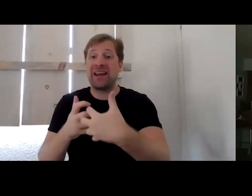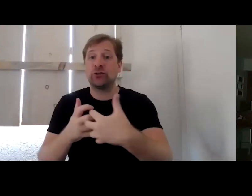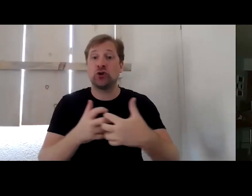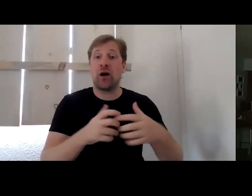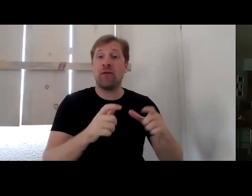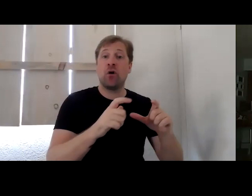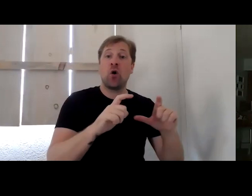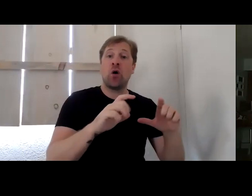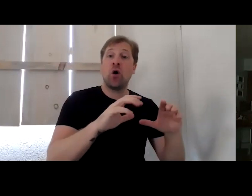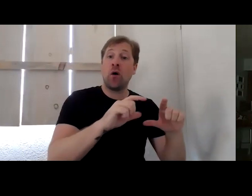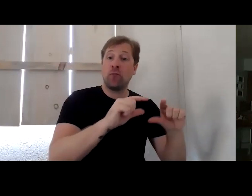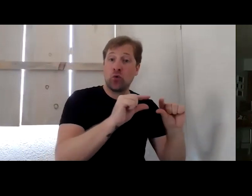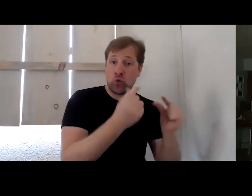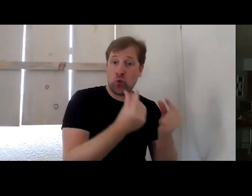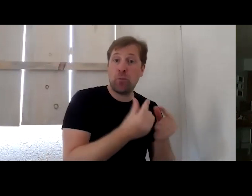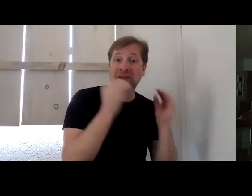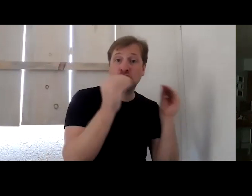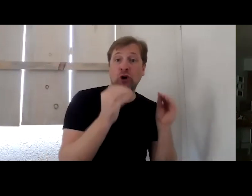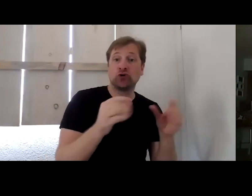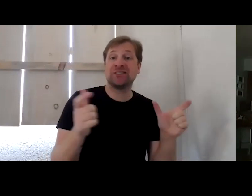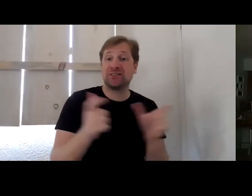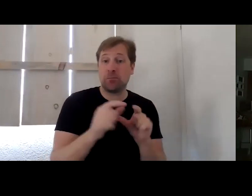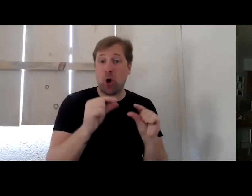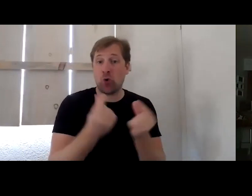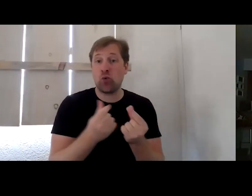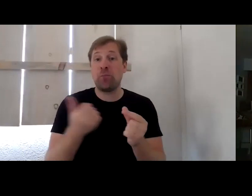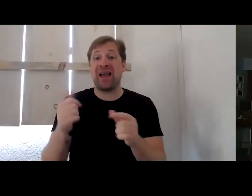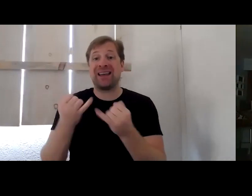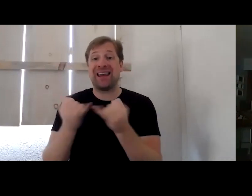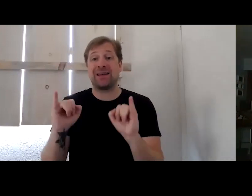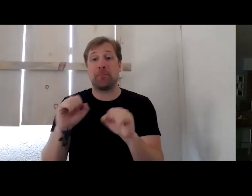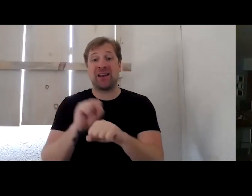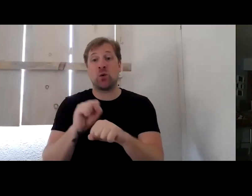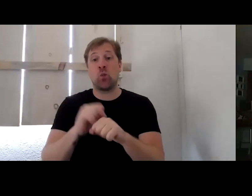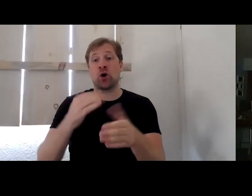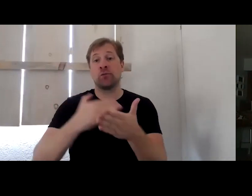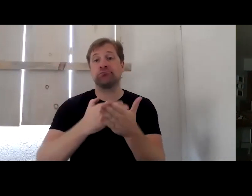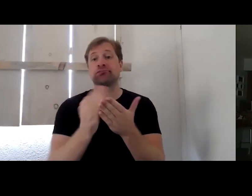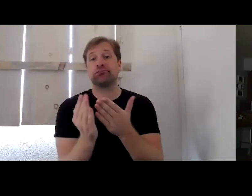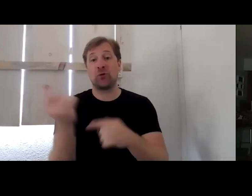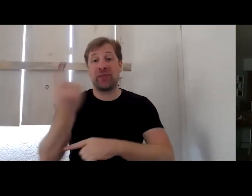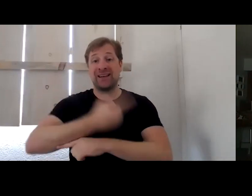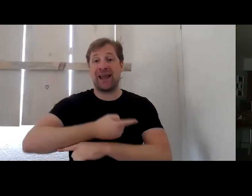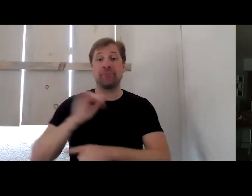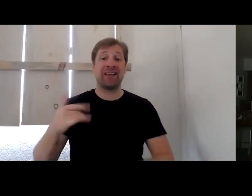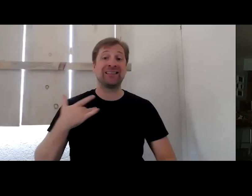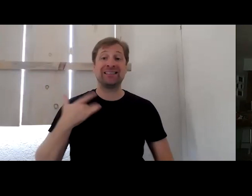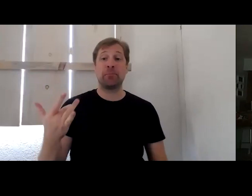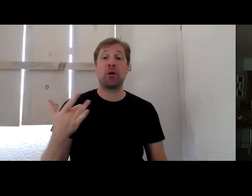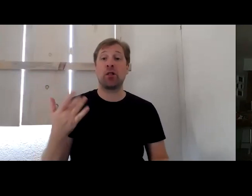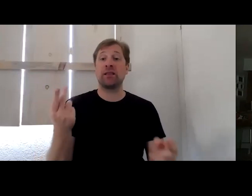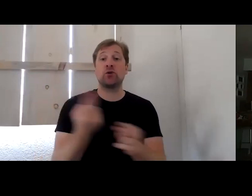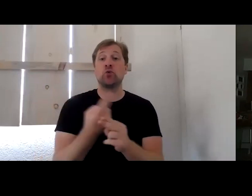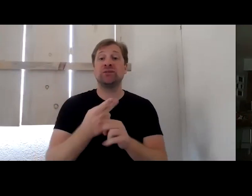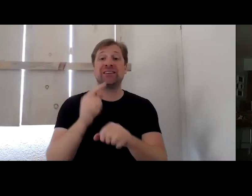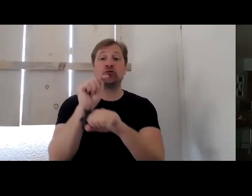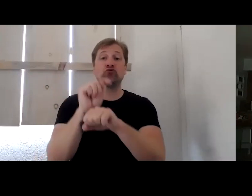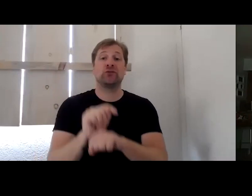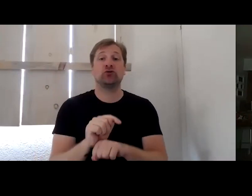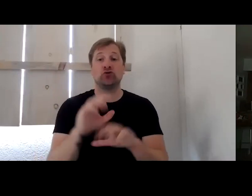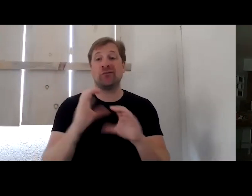small group instruction, and independent work during the day. This is typical to the groupings we use in a traditional classroom